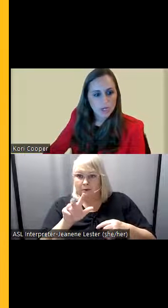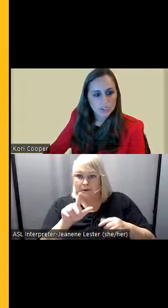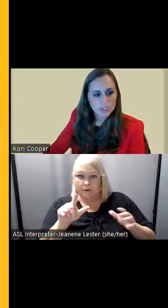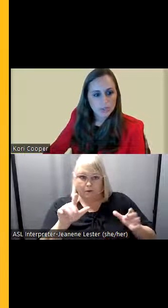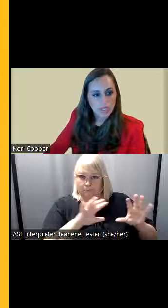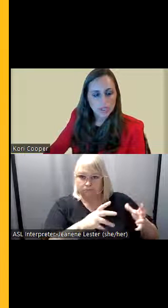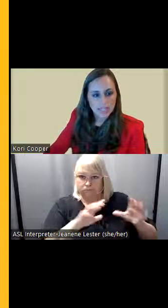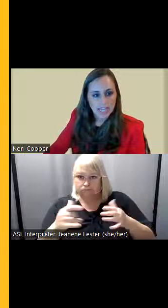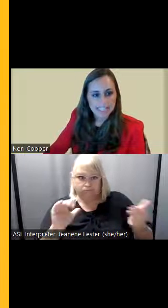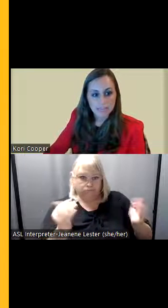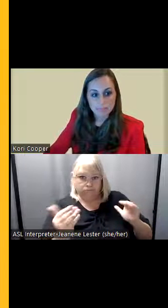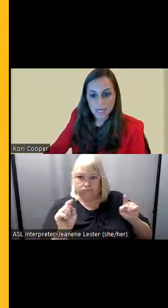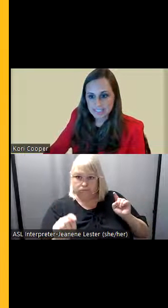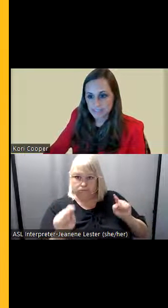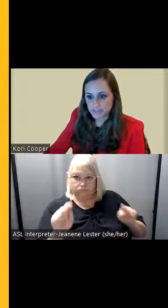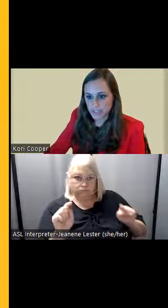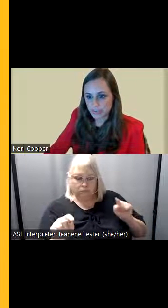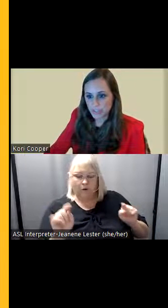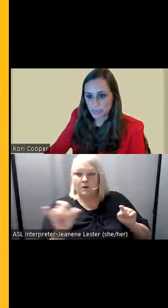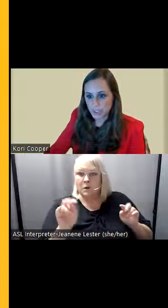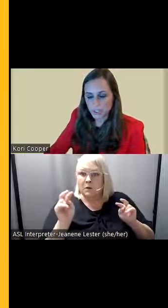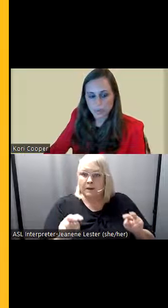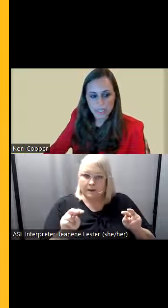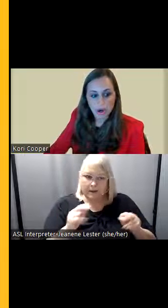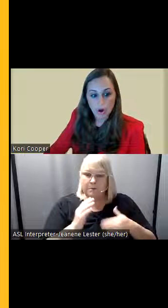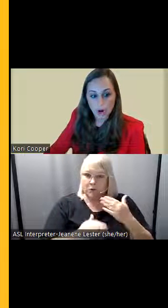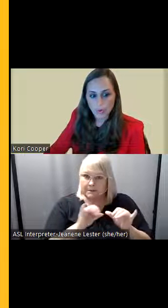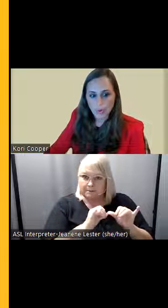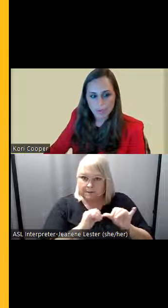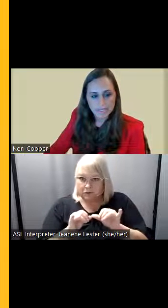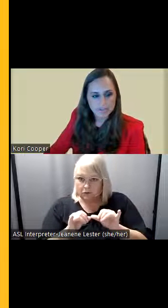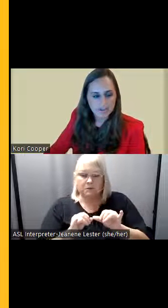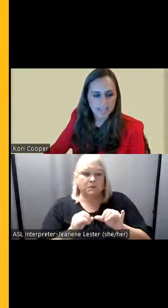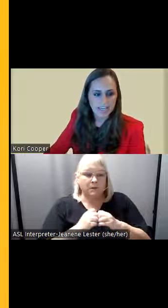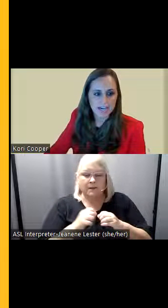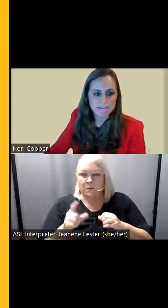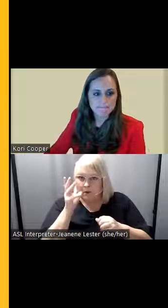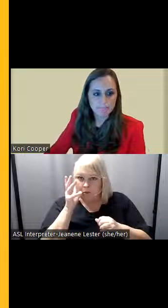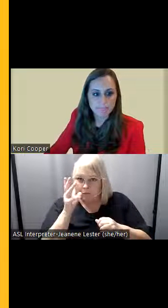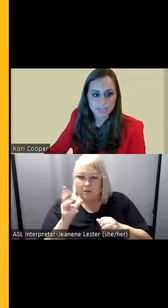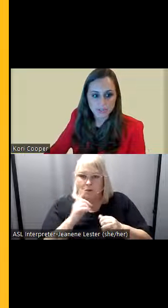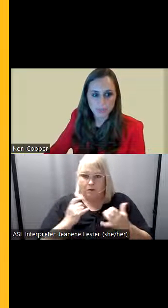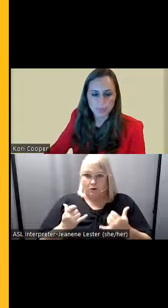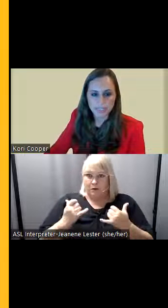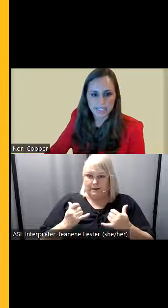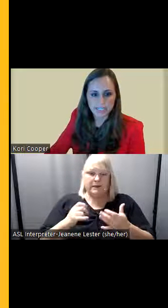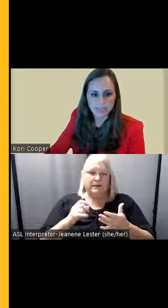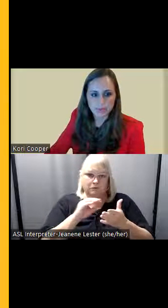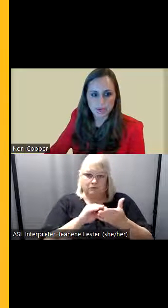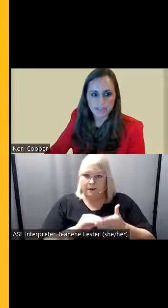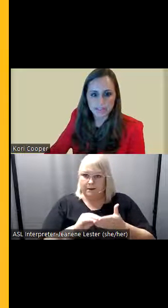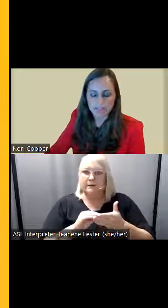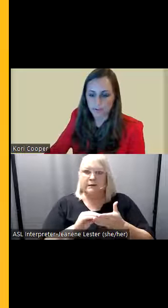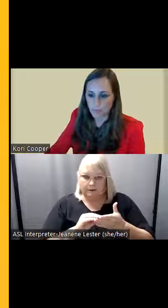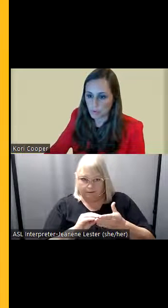We're also looking at some process measures along with this work. So we are or will be tracking measures related